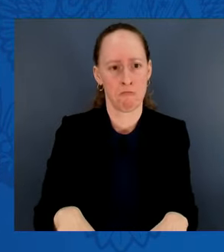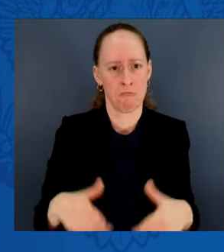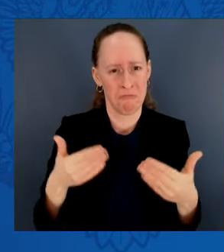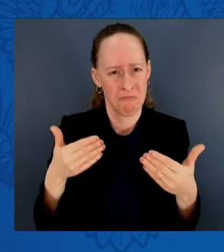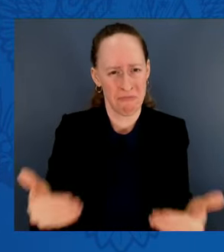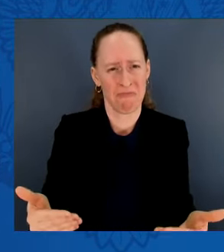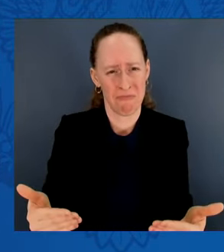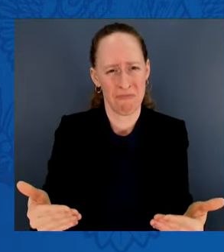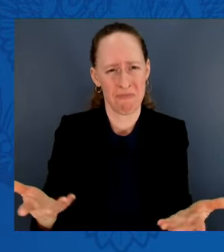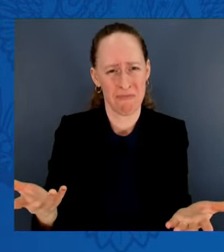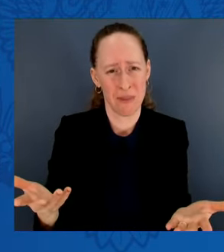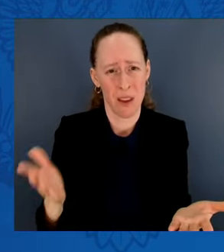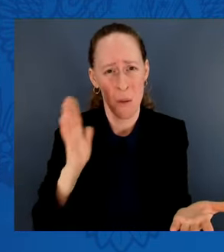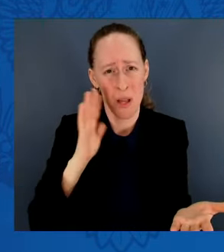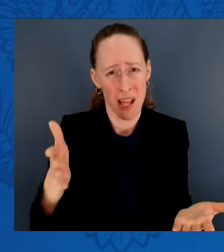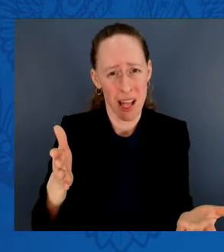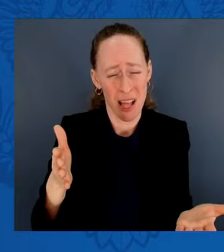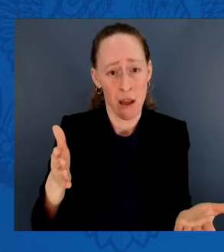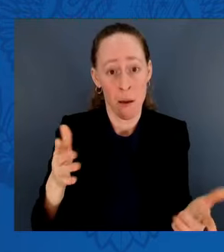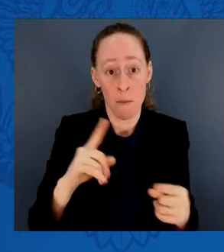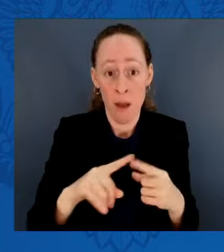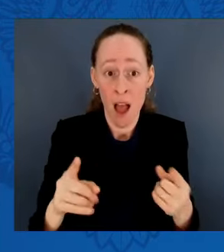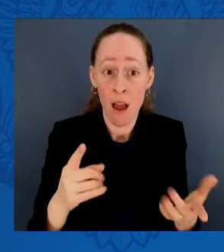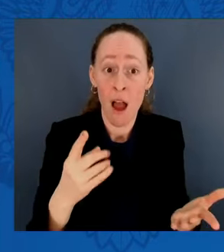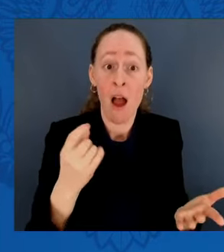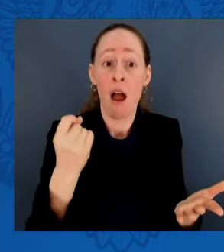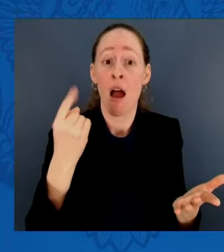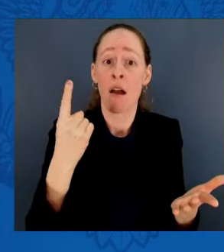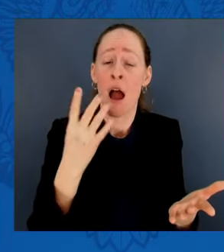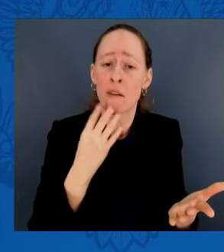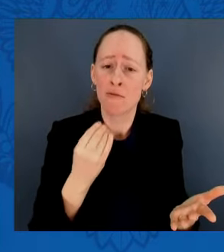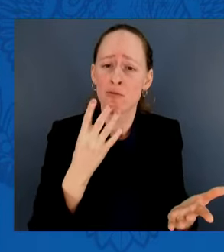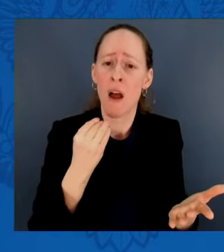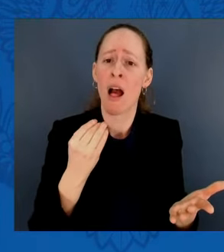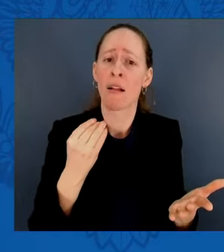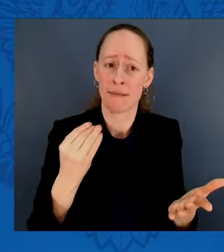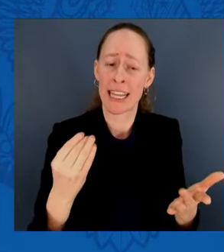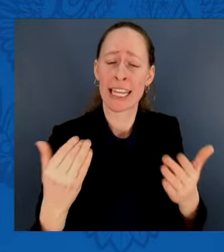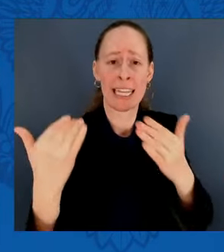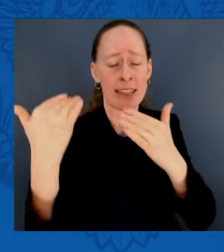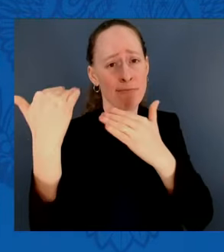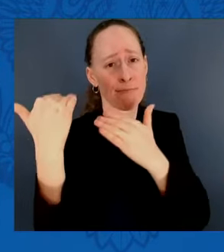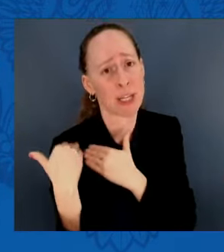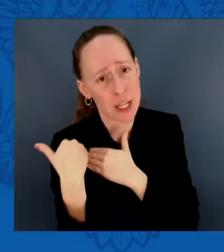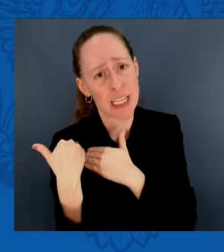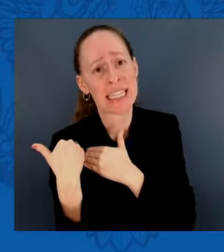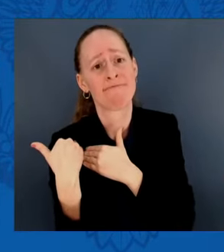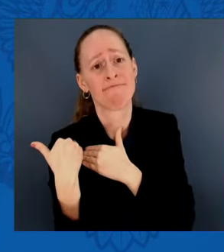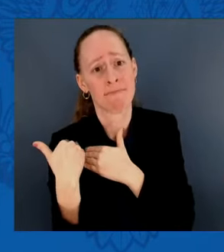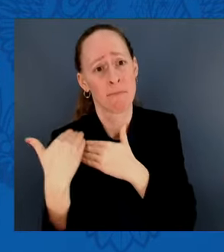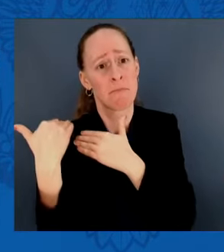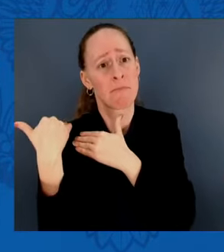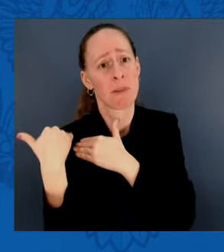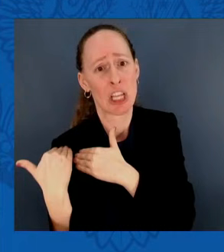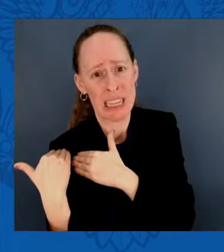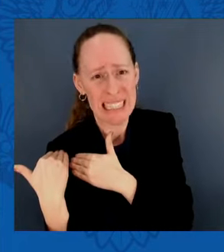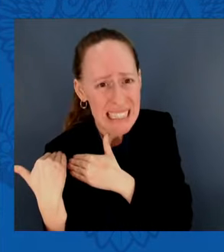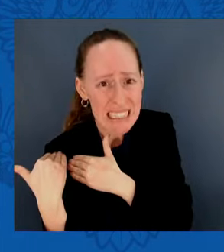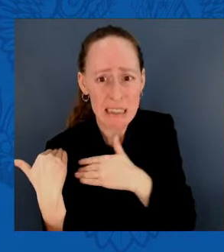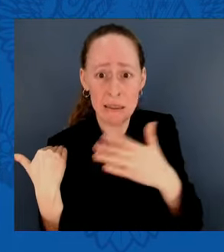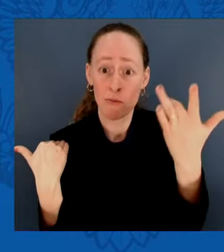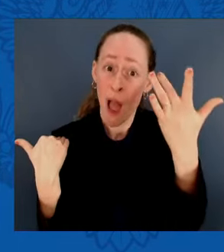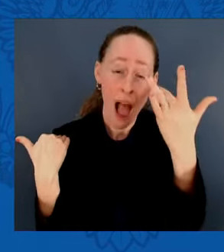Israel has a added burden because Hamas hides and operates among the civilian population like cowards